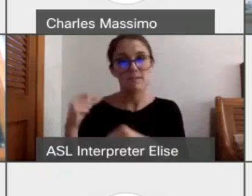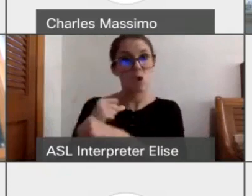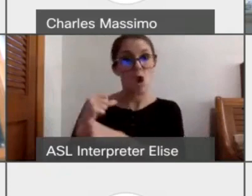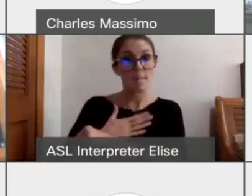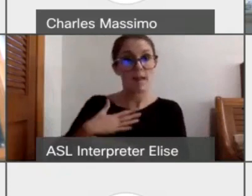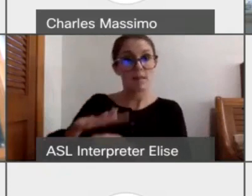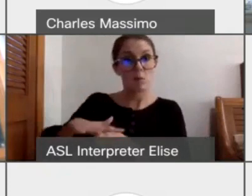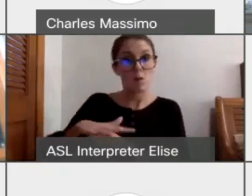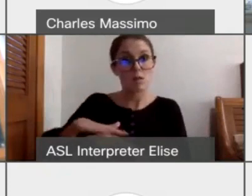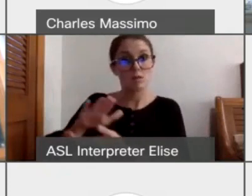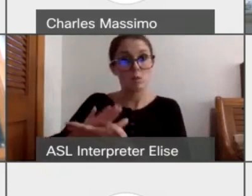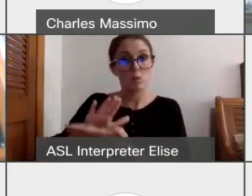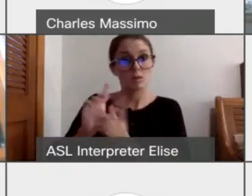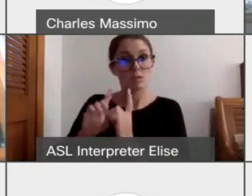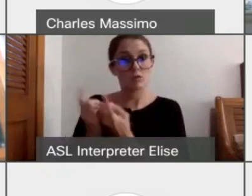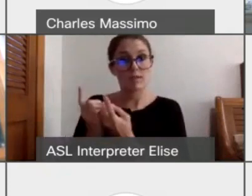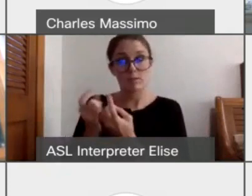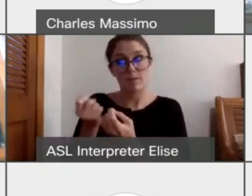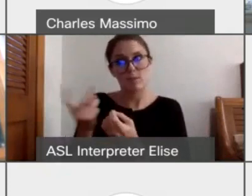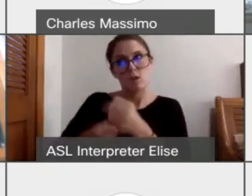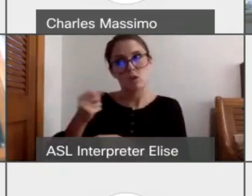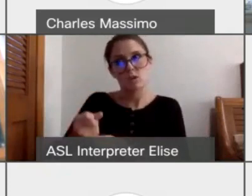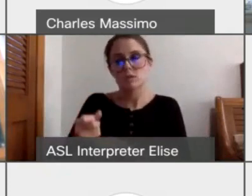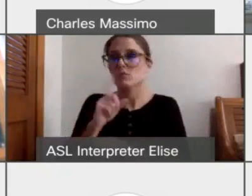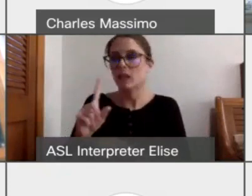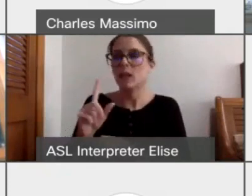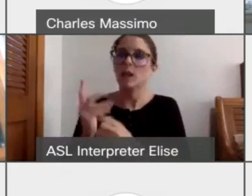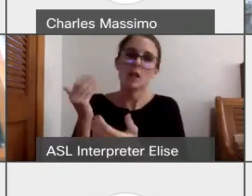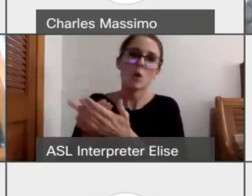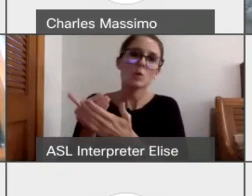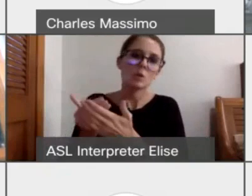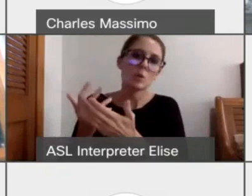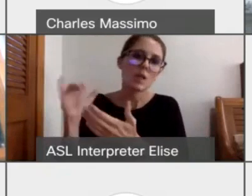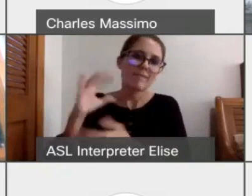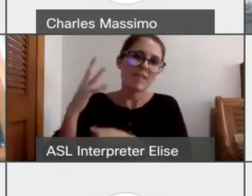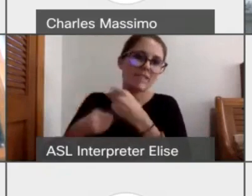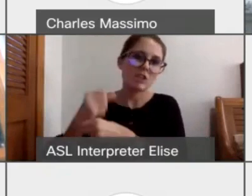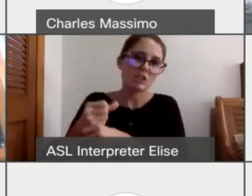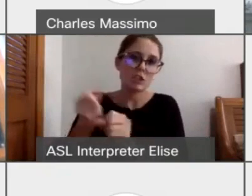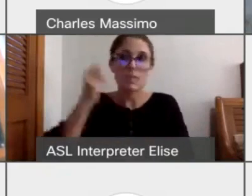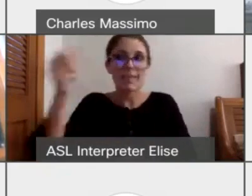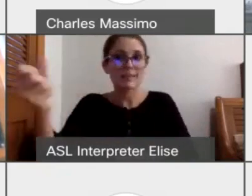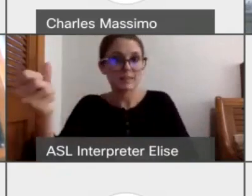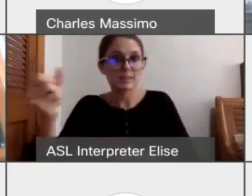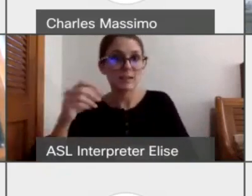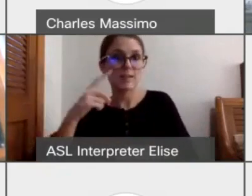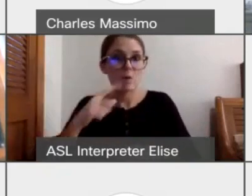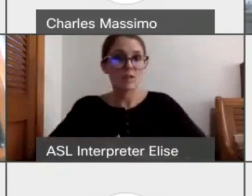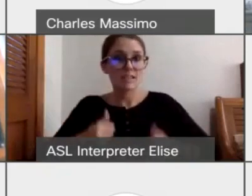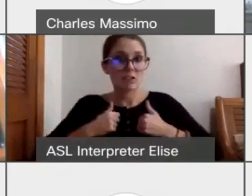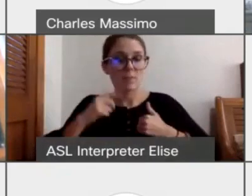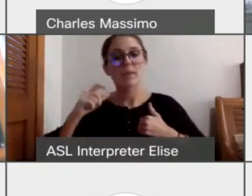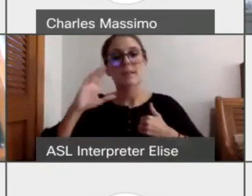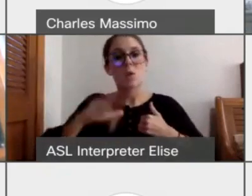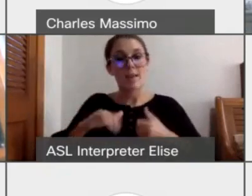district for a couple years, well, really for like almost 5 years, to get him placed in residential because I knew they couldn't manage